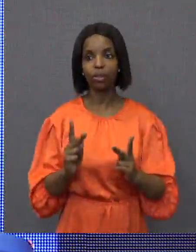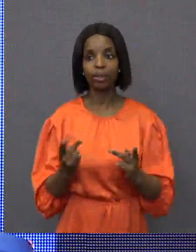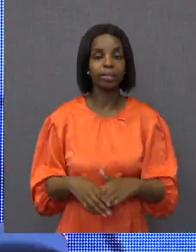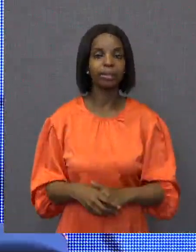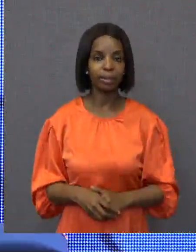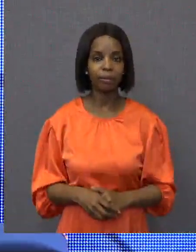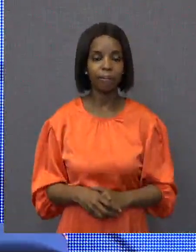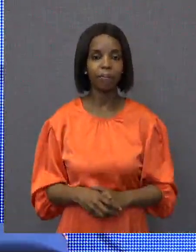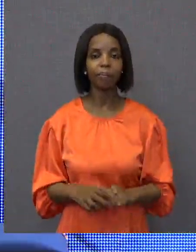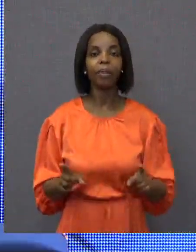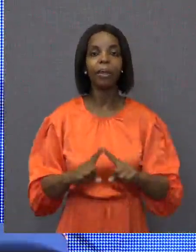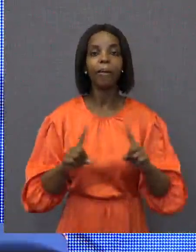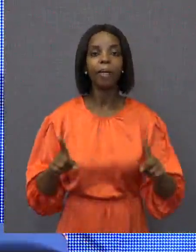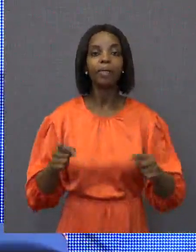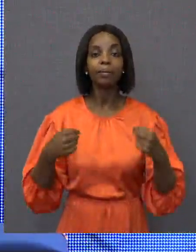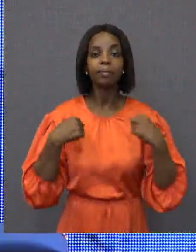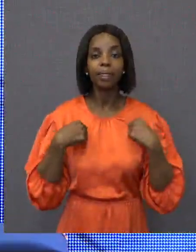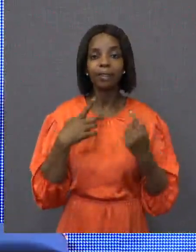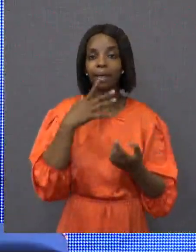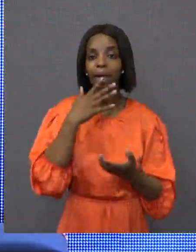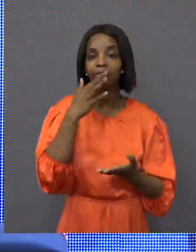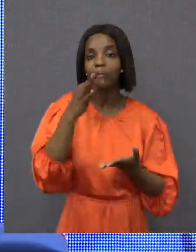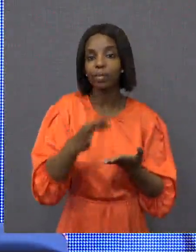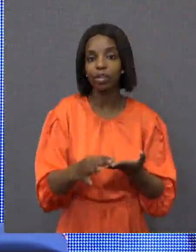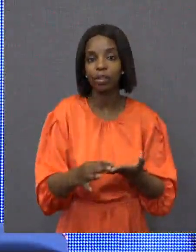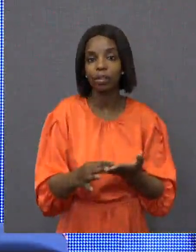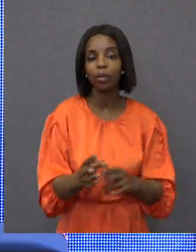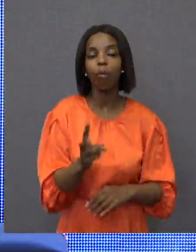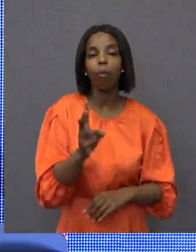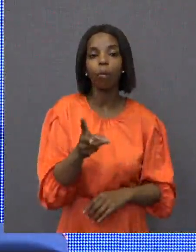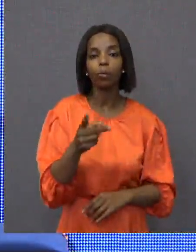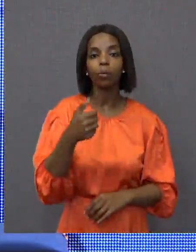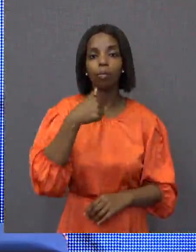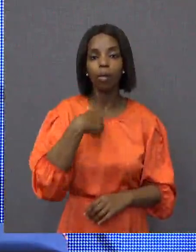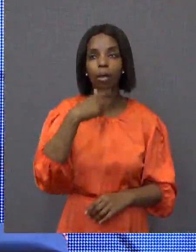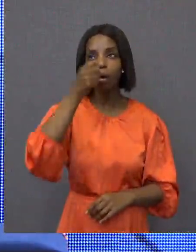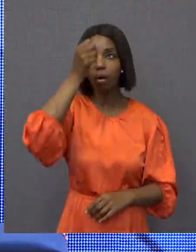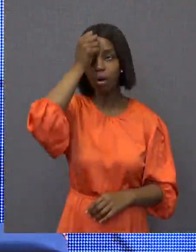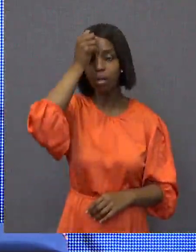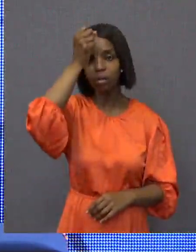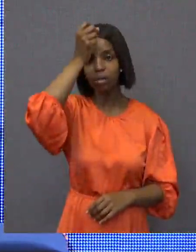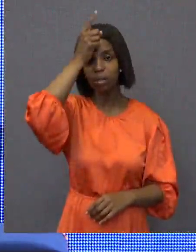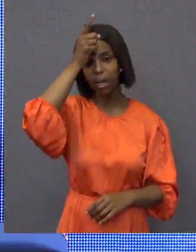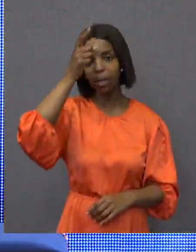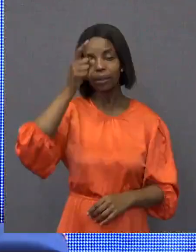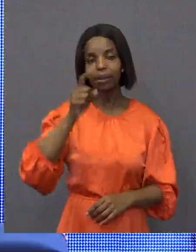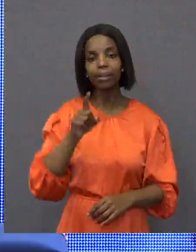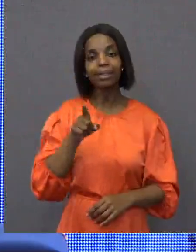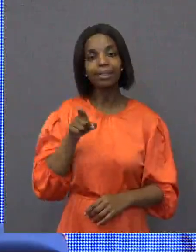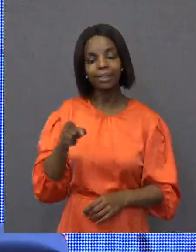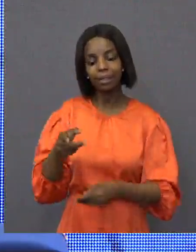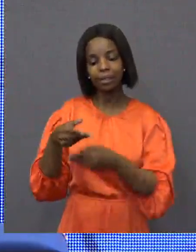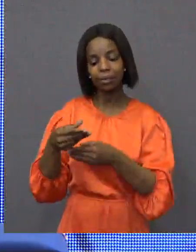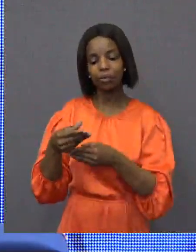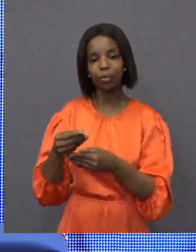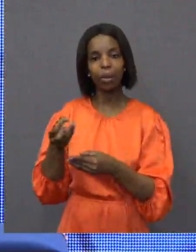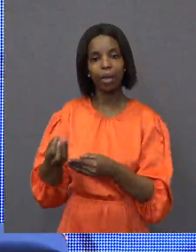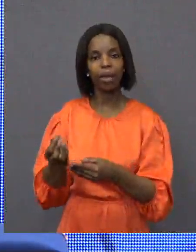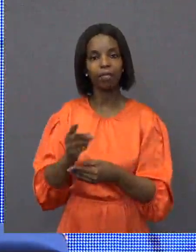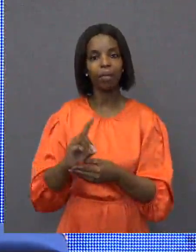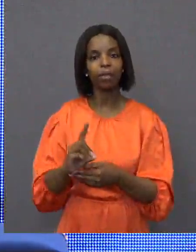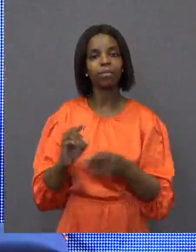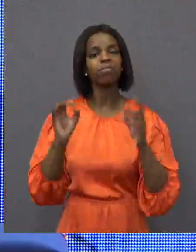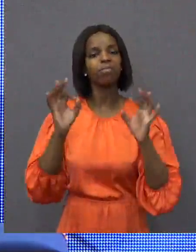of King 4. And also what I understand King 4 is suggesting is having an appropriate risk management system in